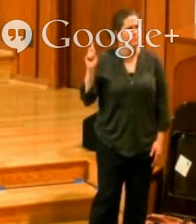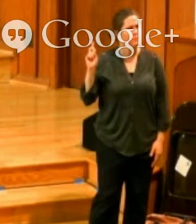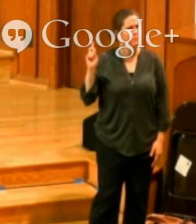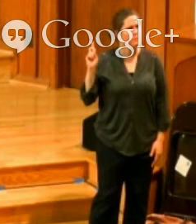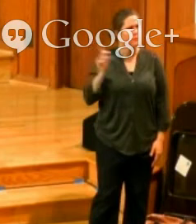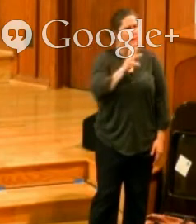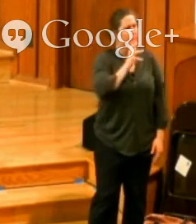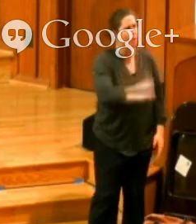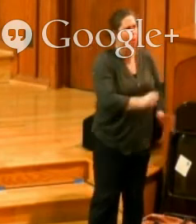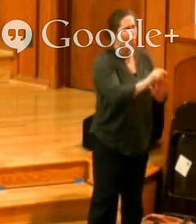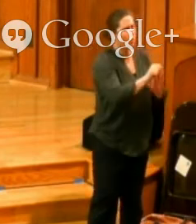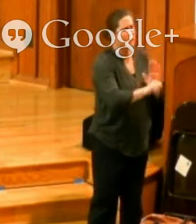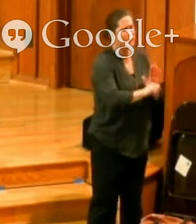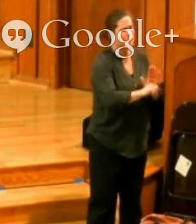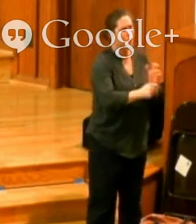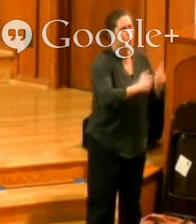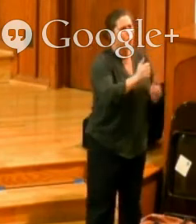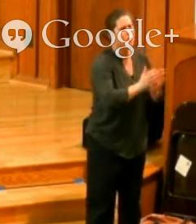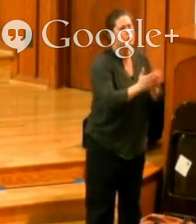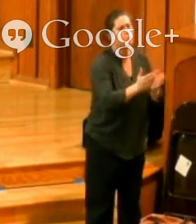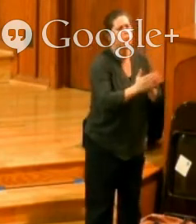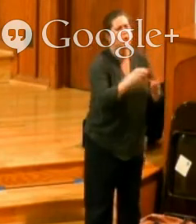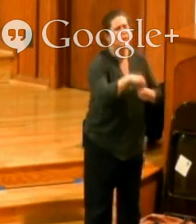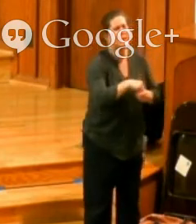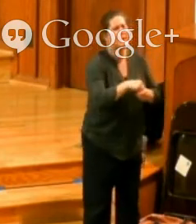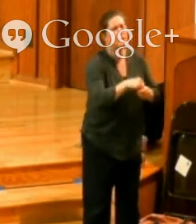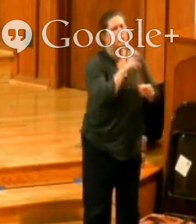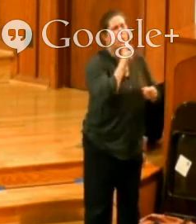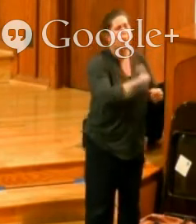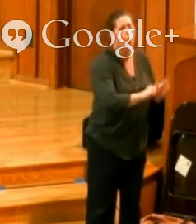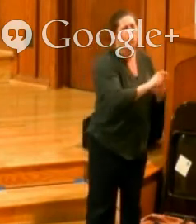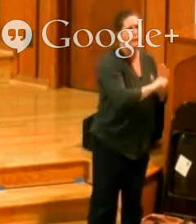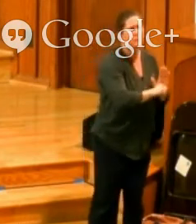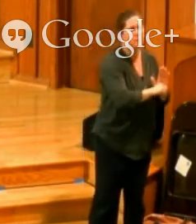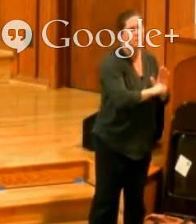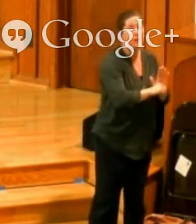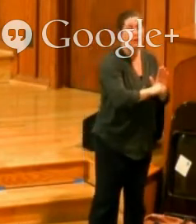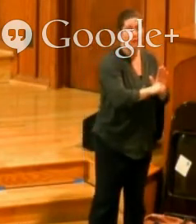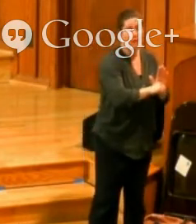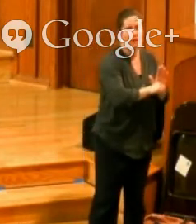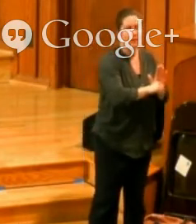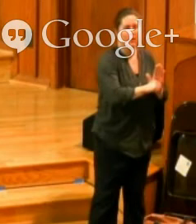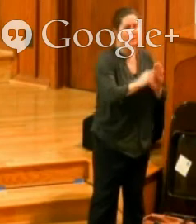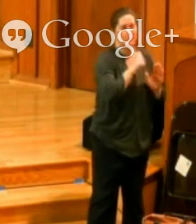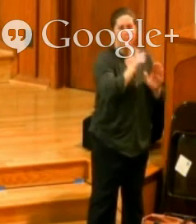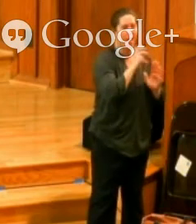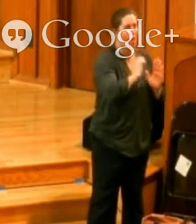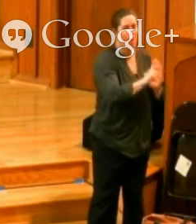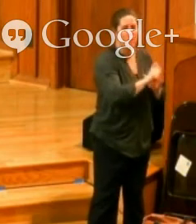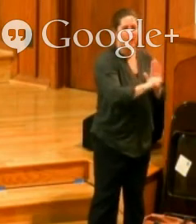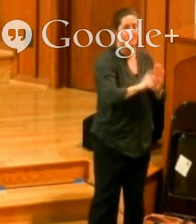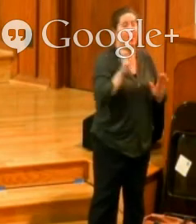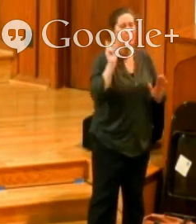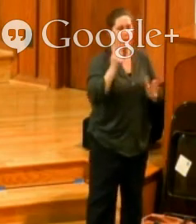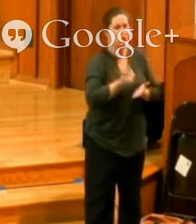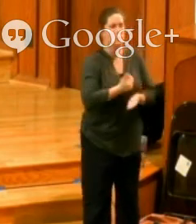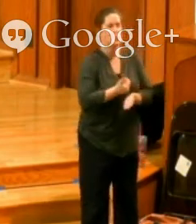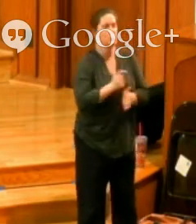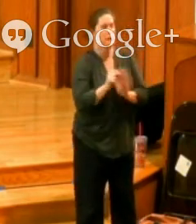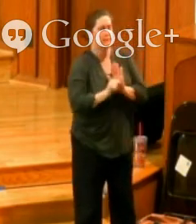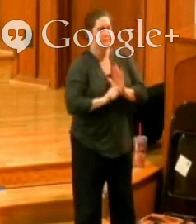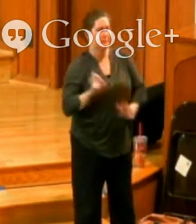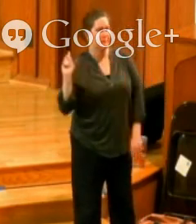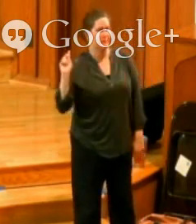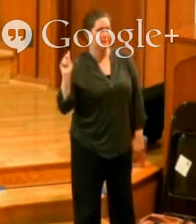It's not the Old Testament? It's the New Testament. This book was written actually after